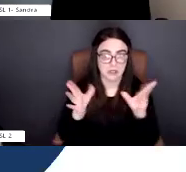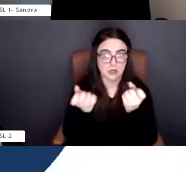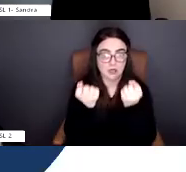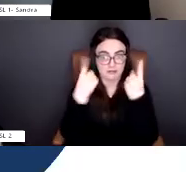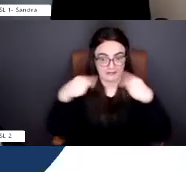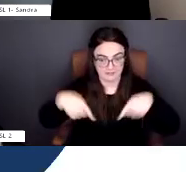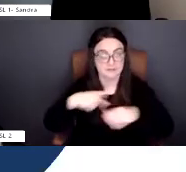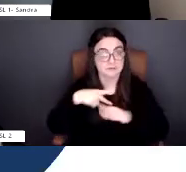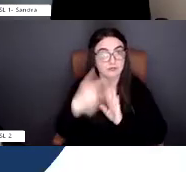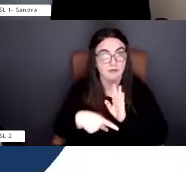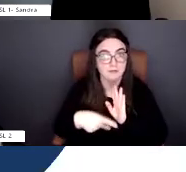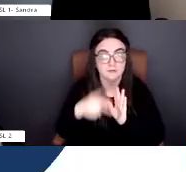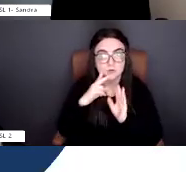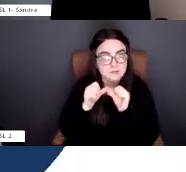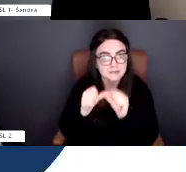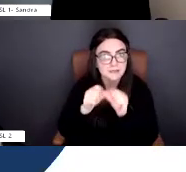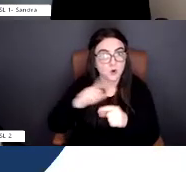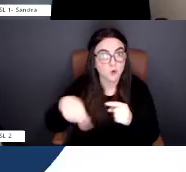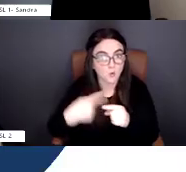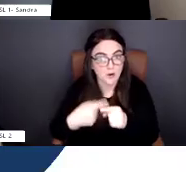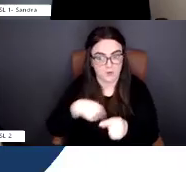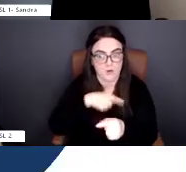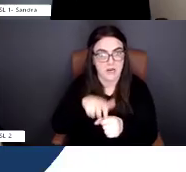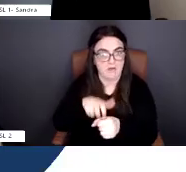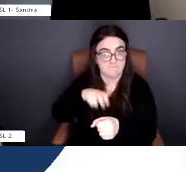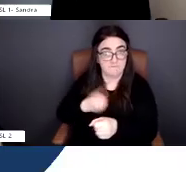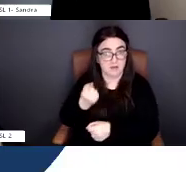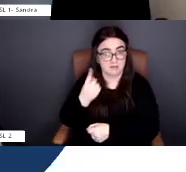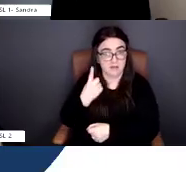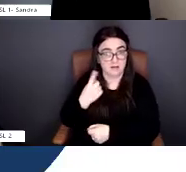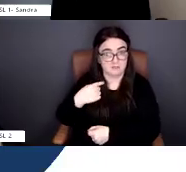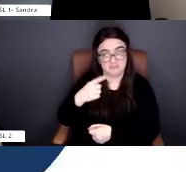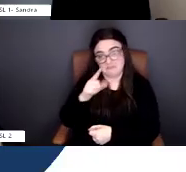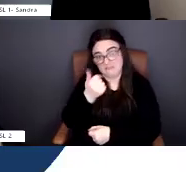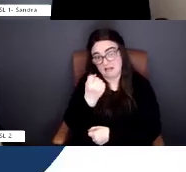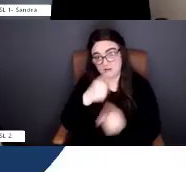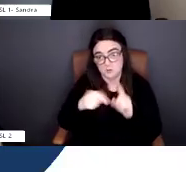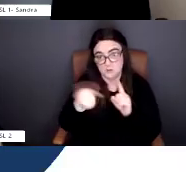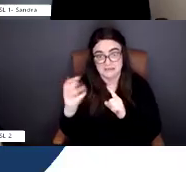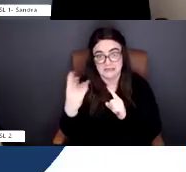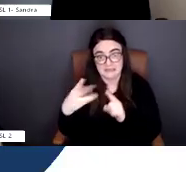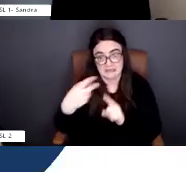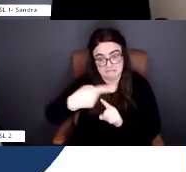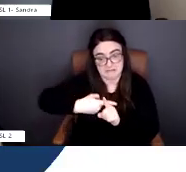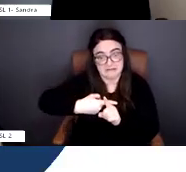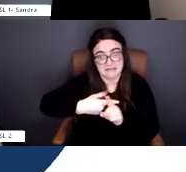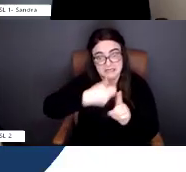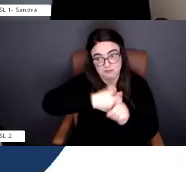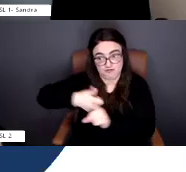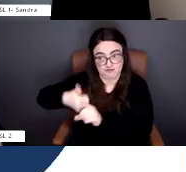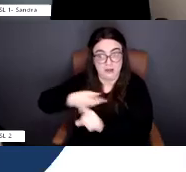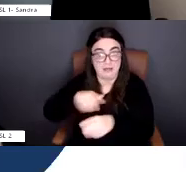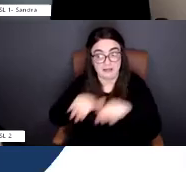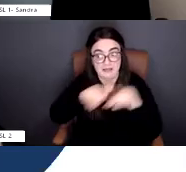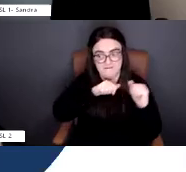able to continue once we left, because we were only there for about 11 to 16 months per site.